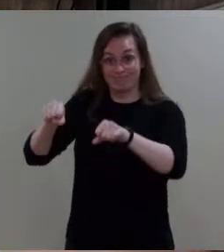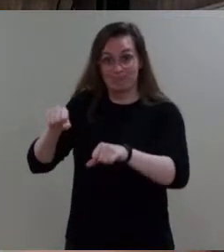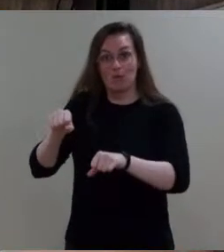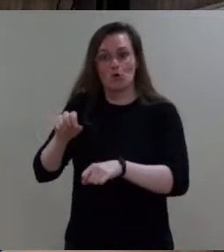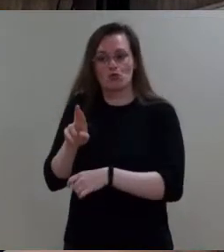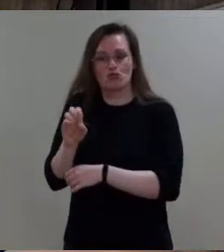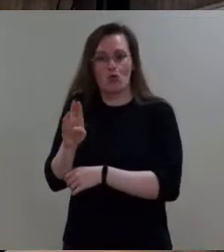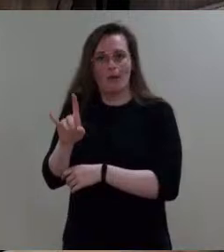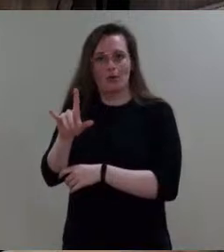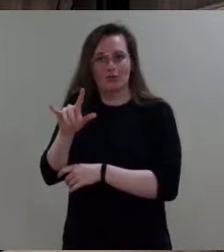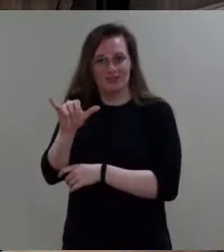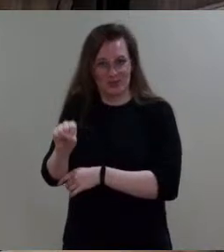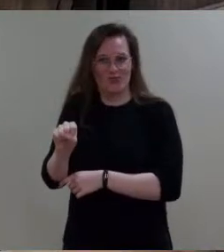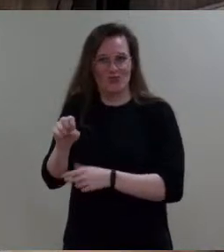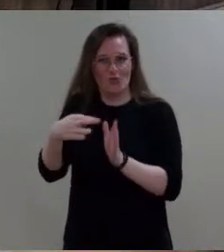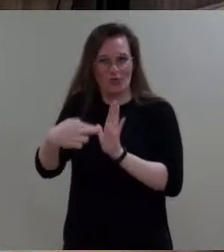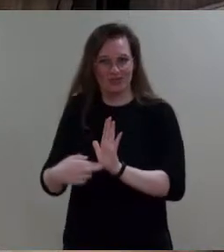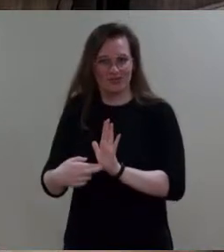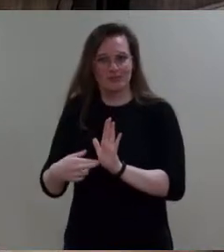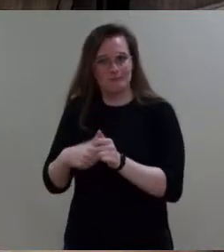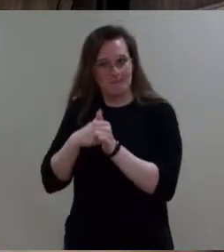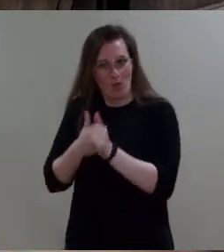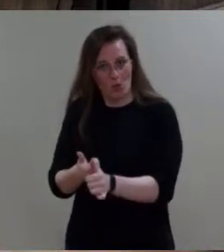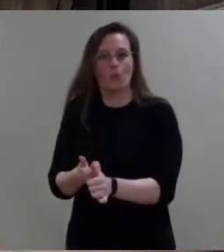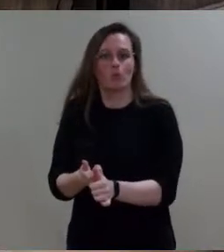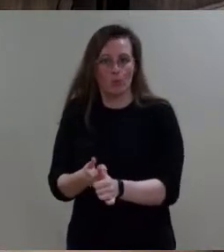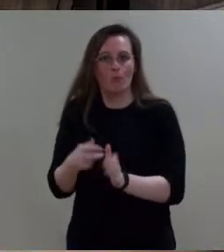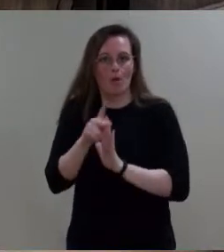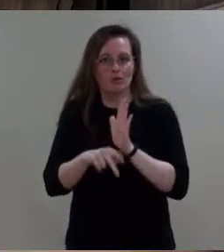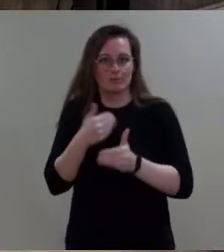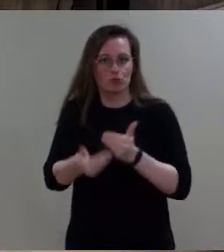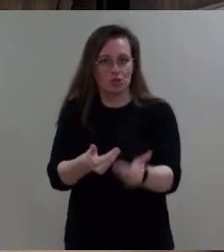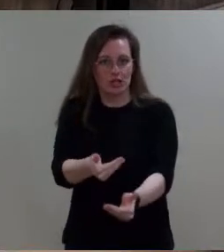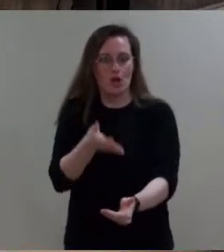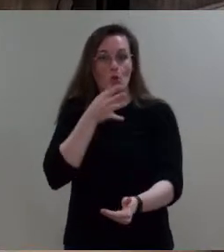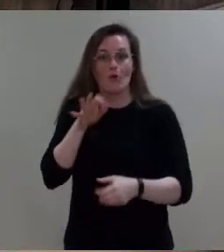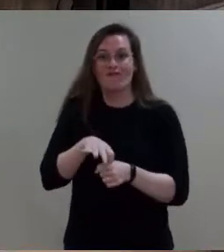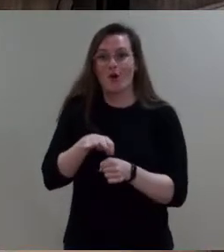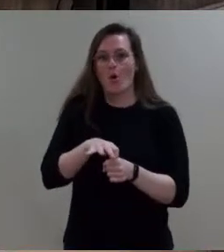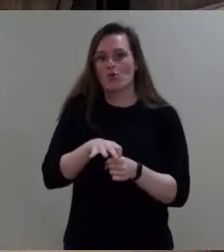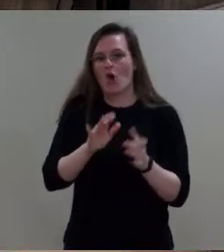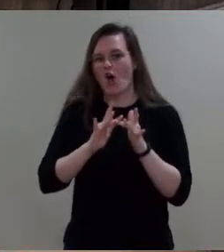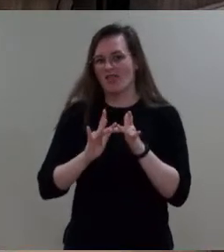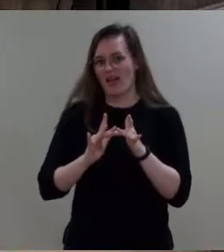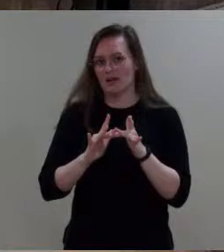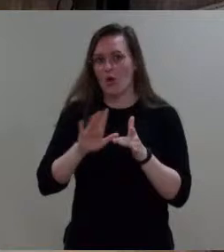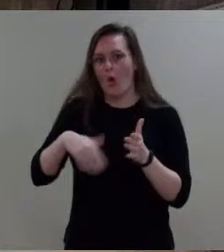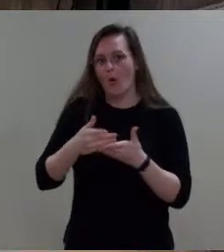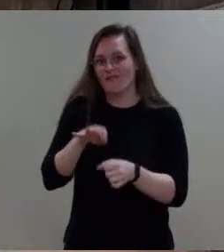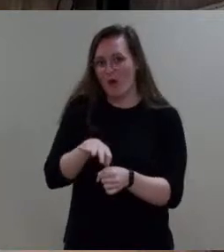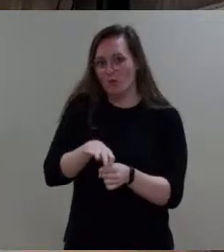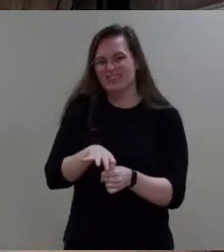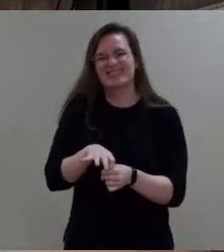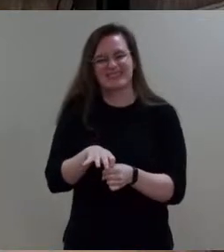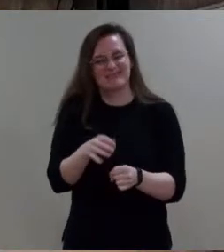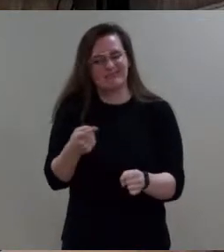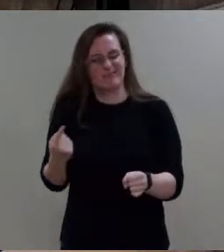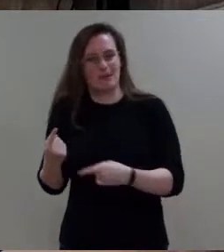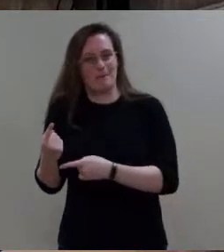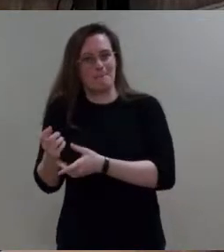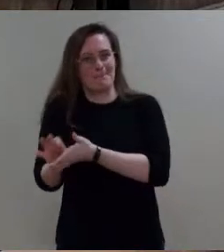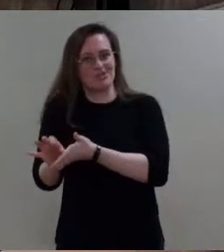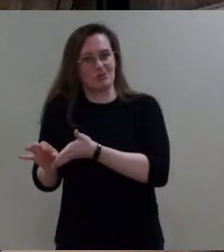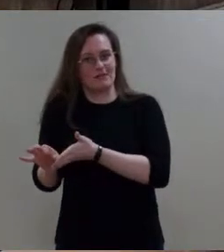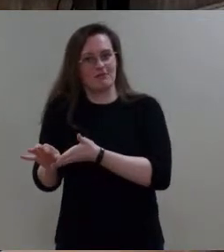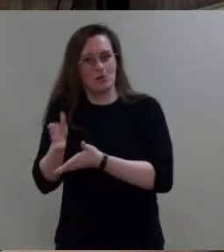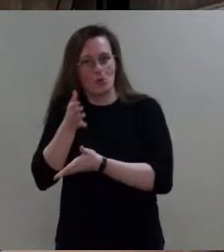order, our parliamentary procedure. We will be voting by electronic means for all votes except for administrative. Are there any conflict of